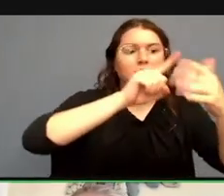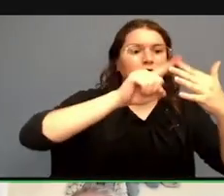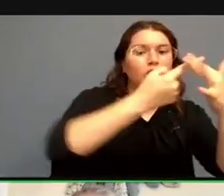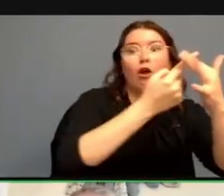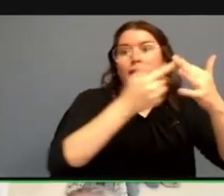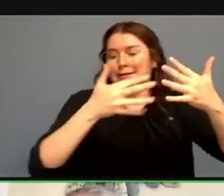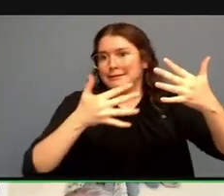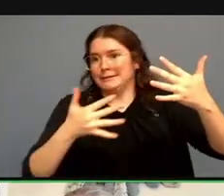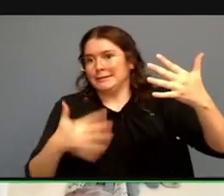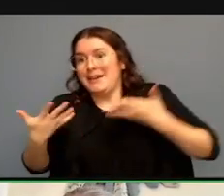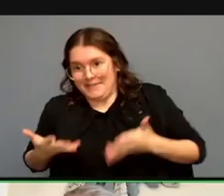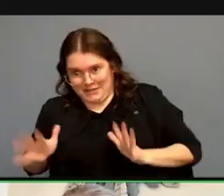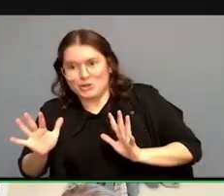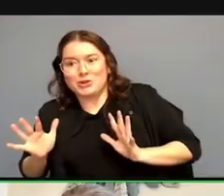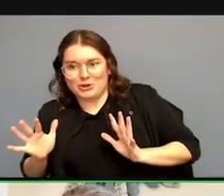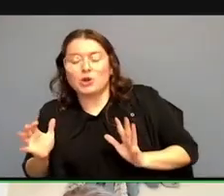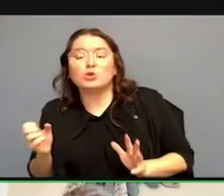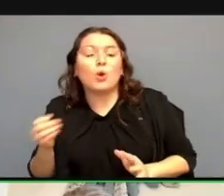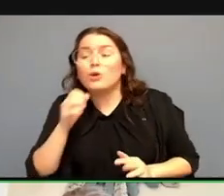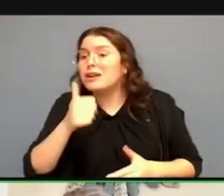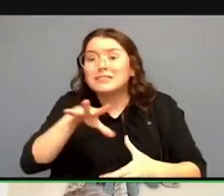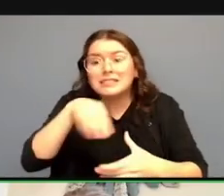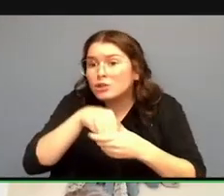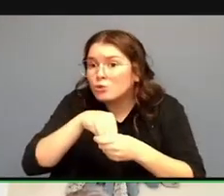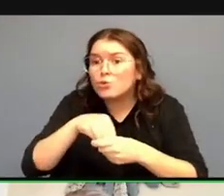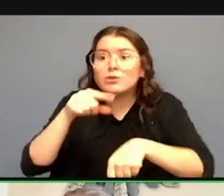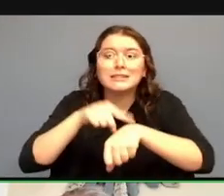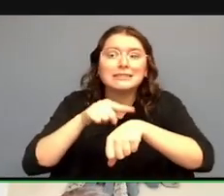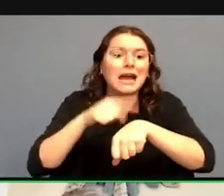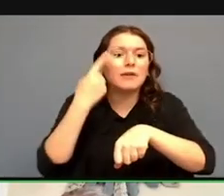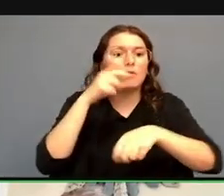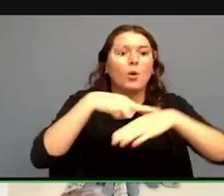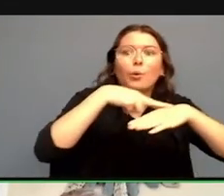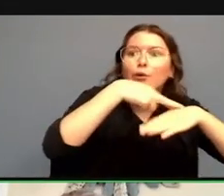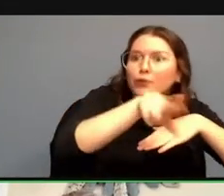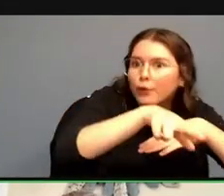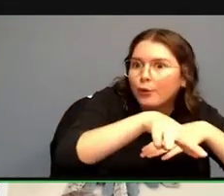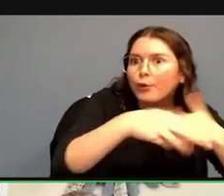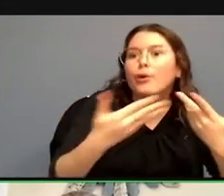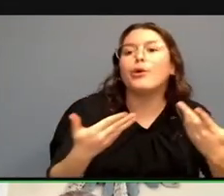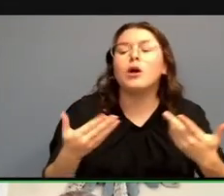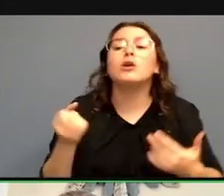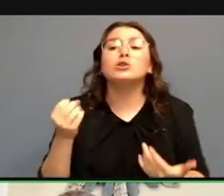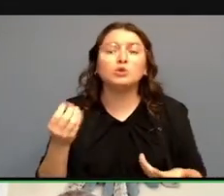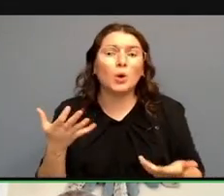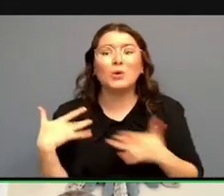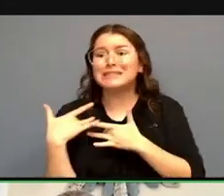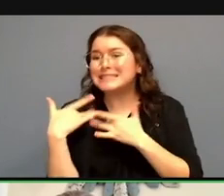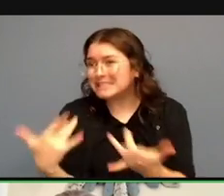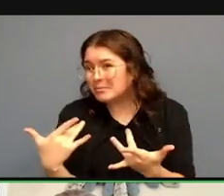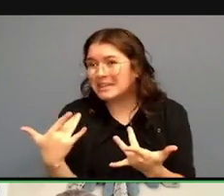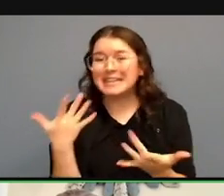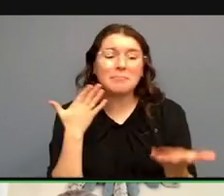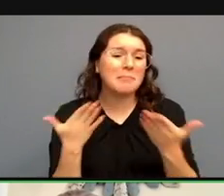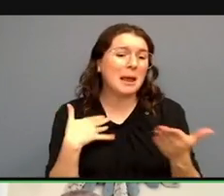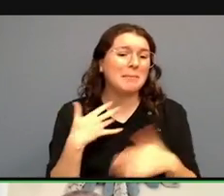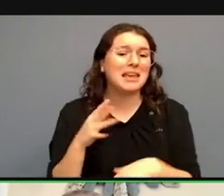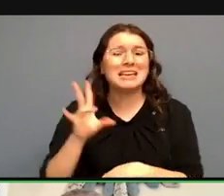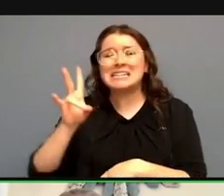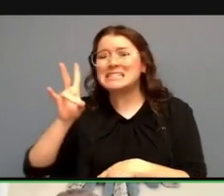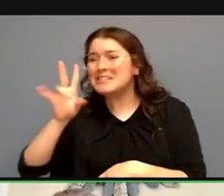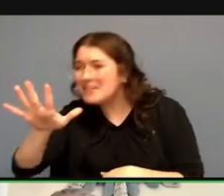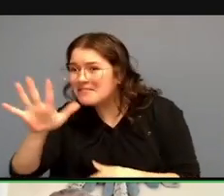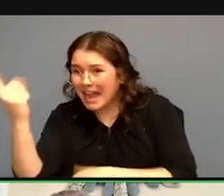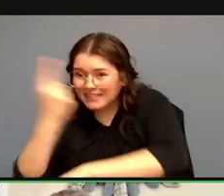finish, not including the time to refer the child. So it can typically take about